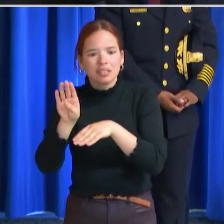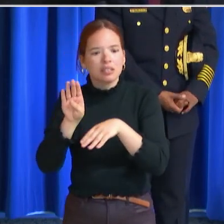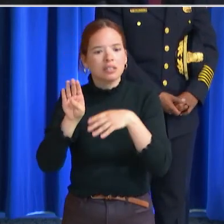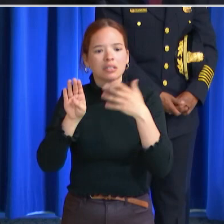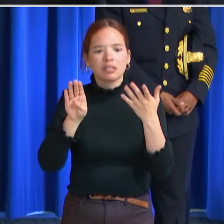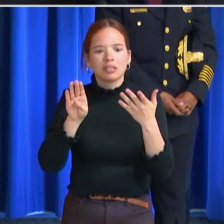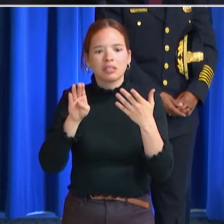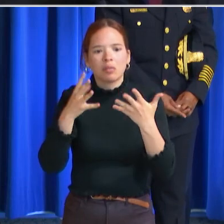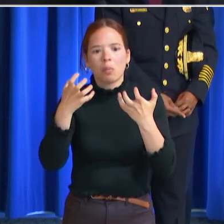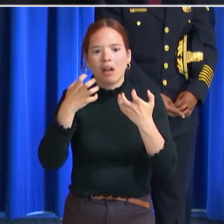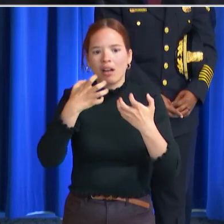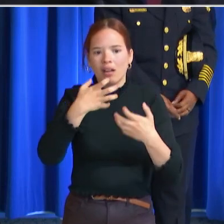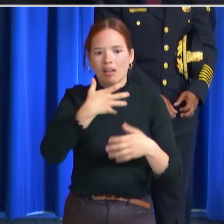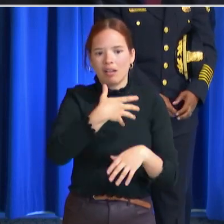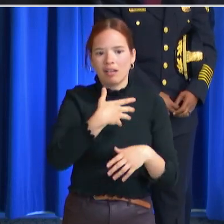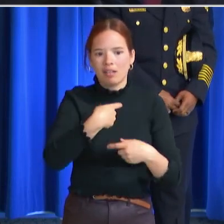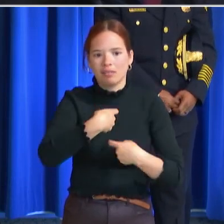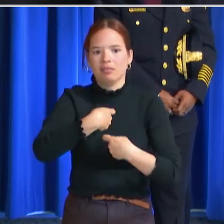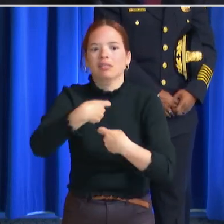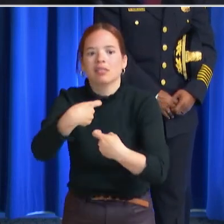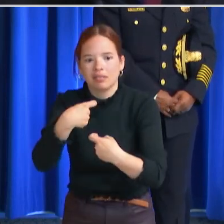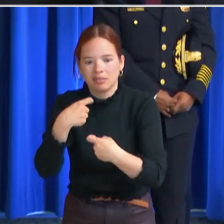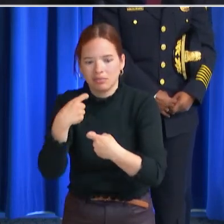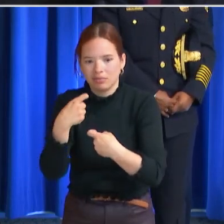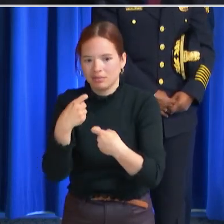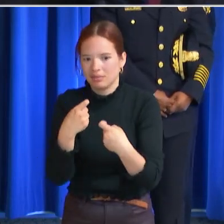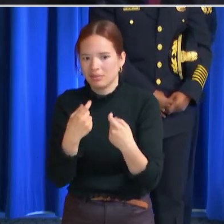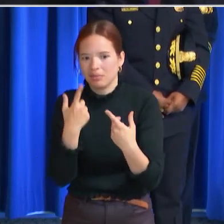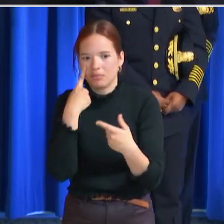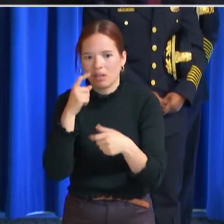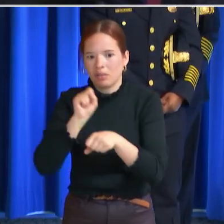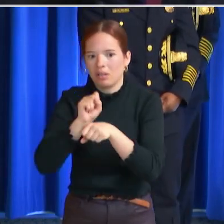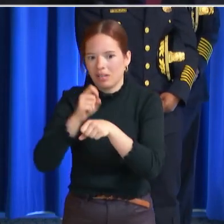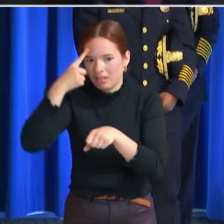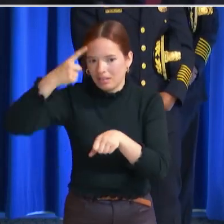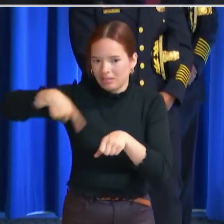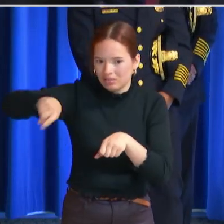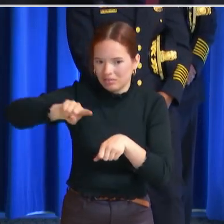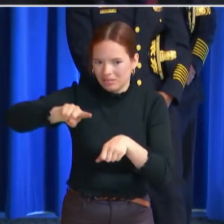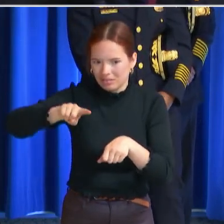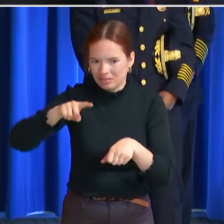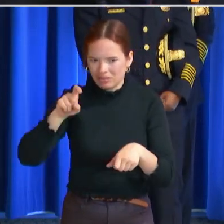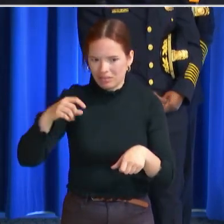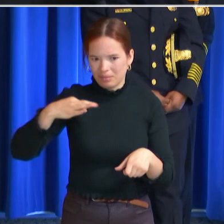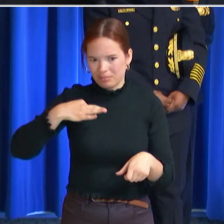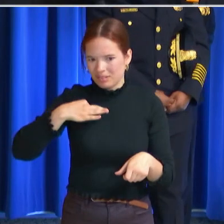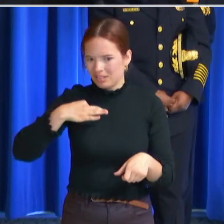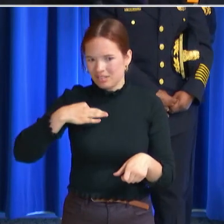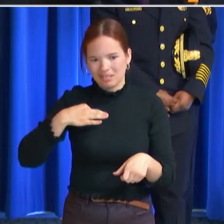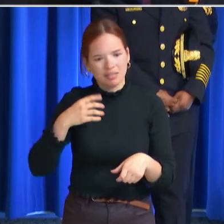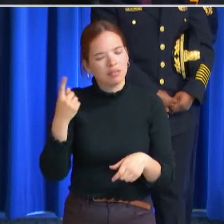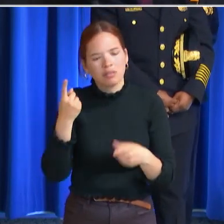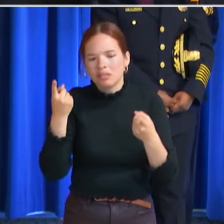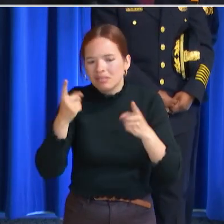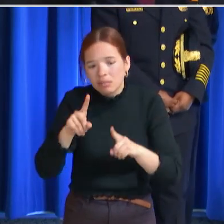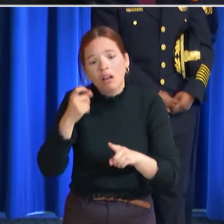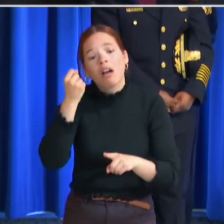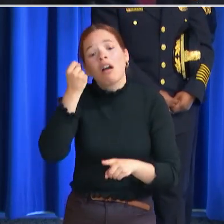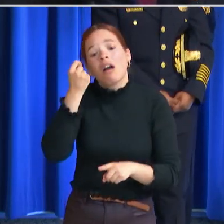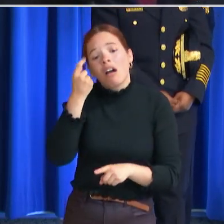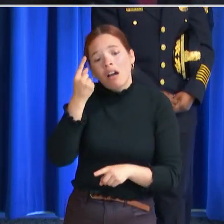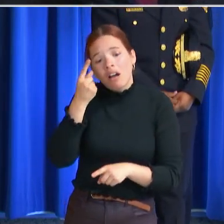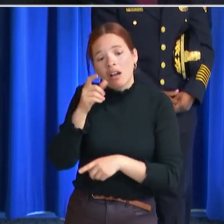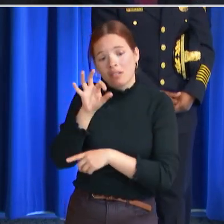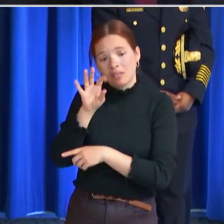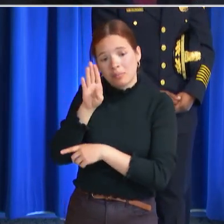you a business card. Hey, look, come work for us, kind of thing. You're eligible to retire. I mean, so that always happens. But specifically with the FBI, that was this